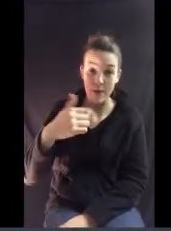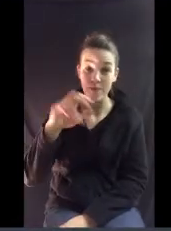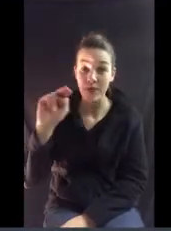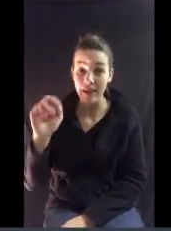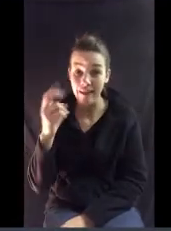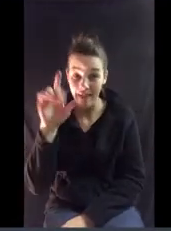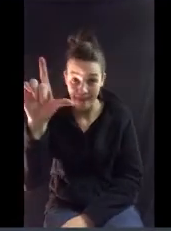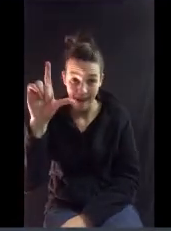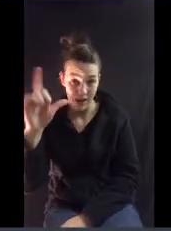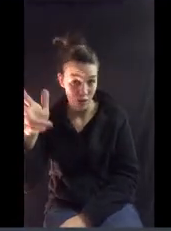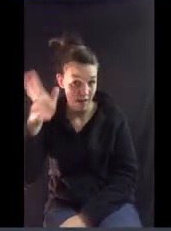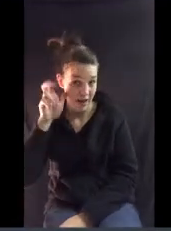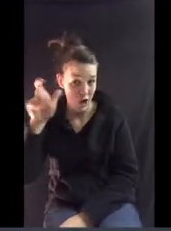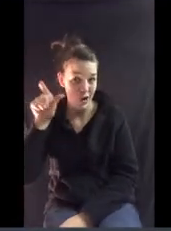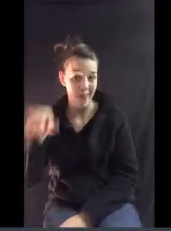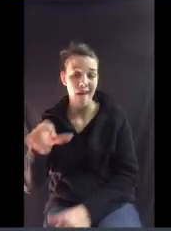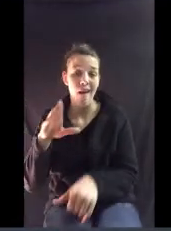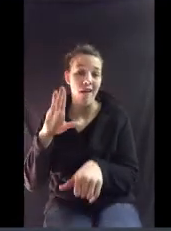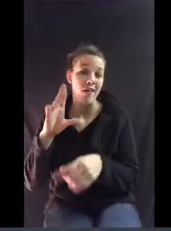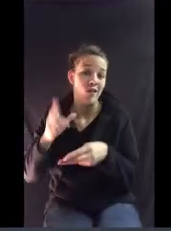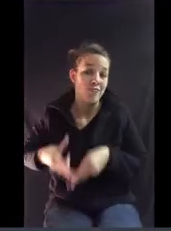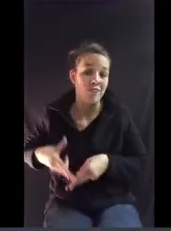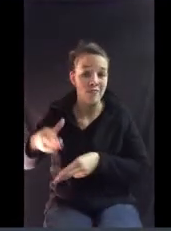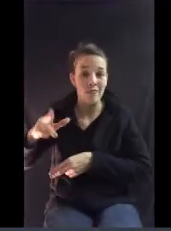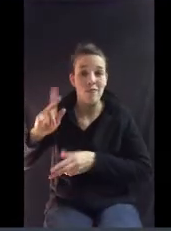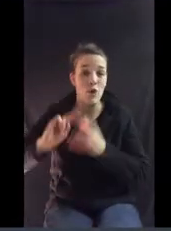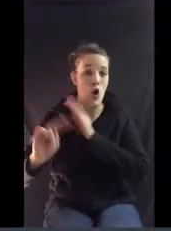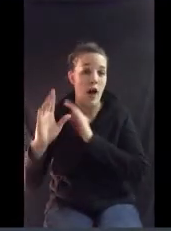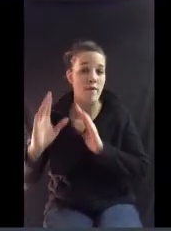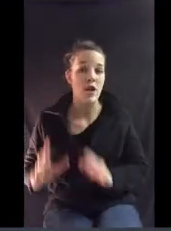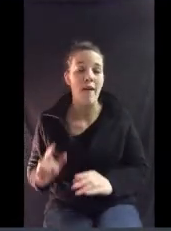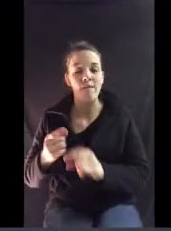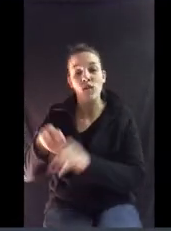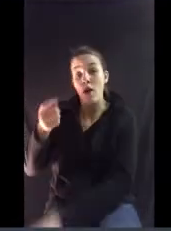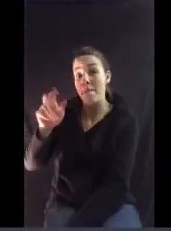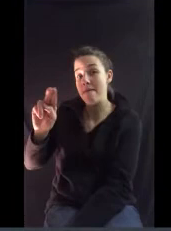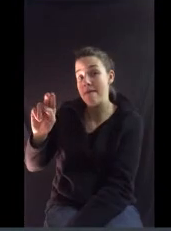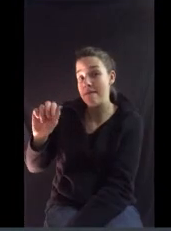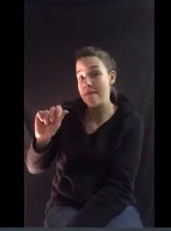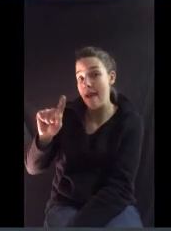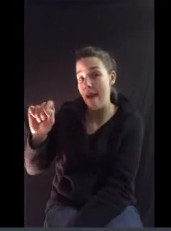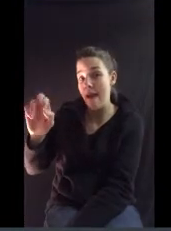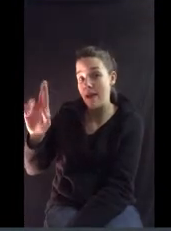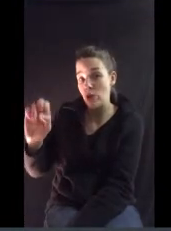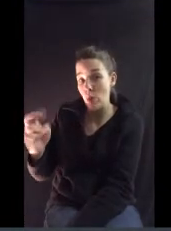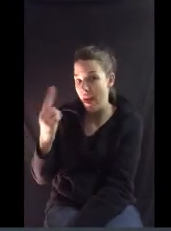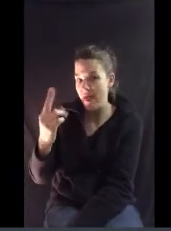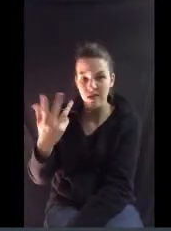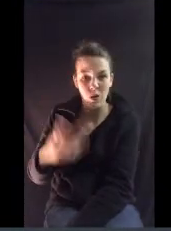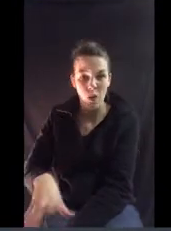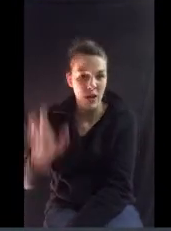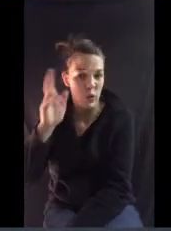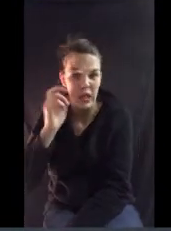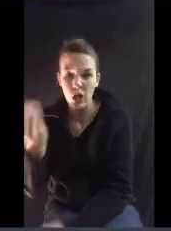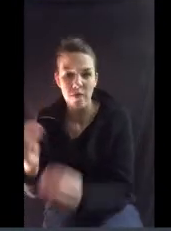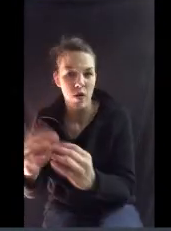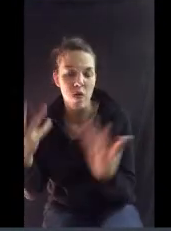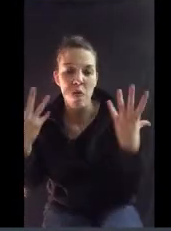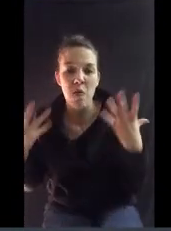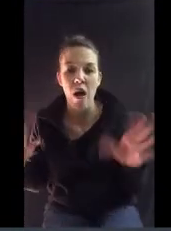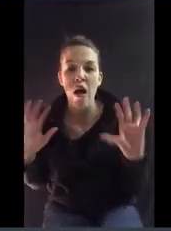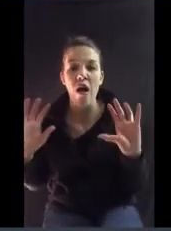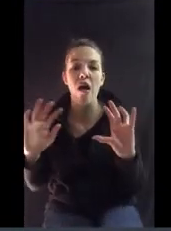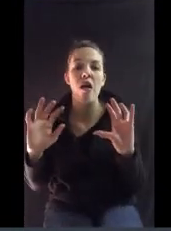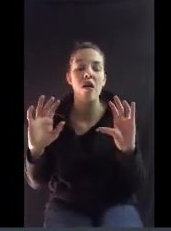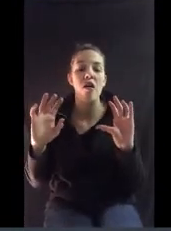God. So when Nathanael hears that the so-called prophet is from Nazareth, he really does not